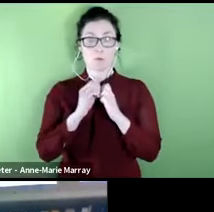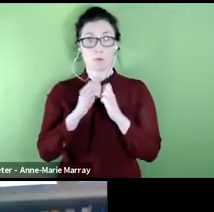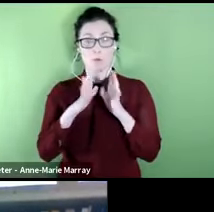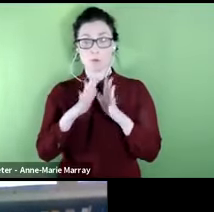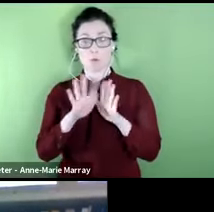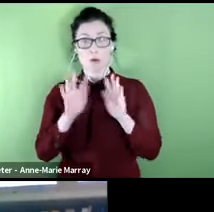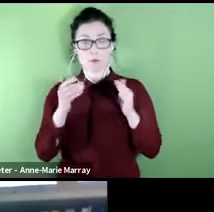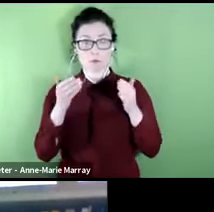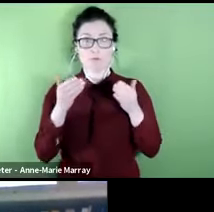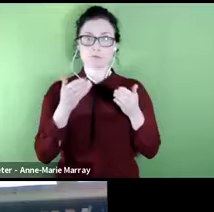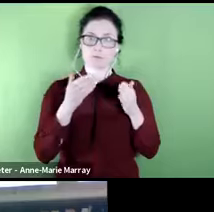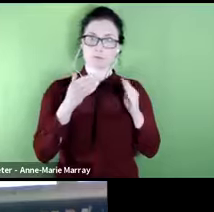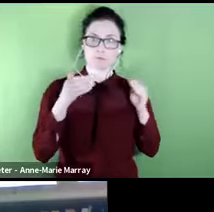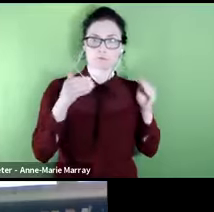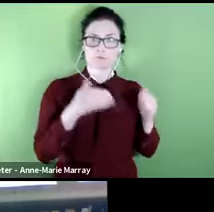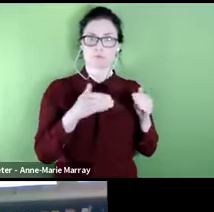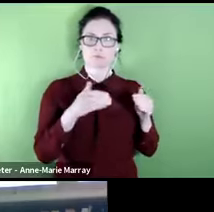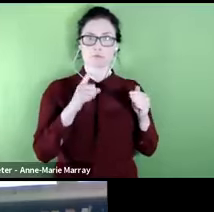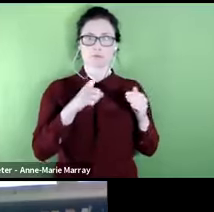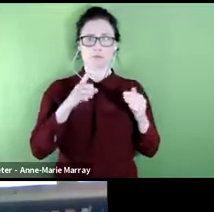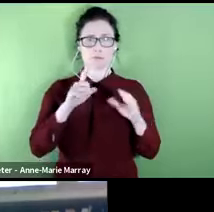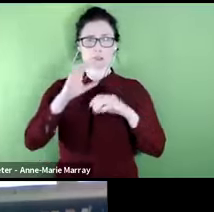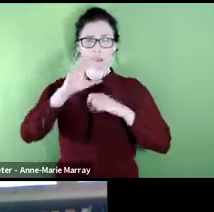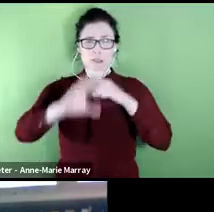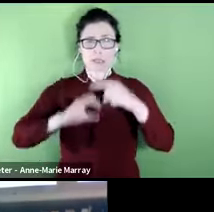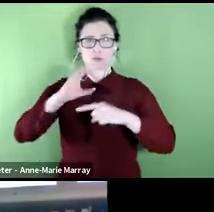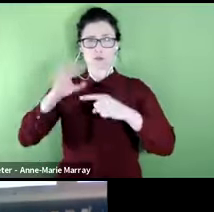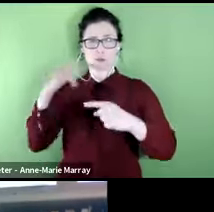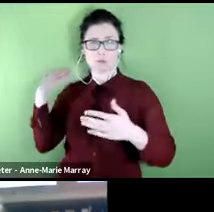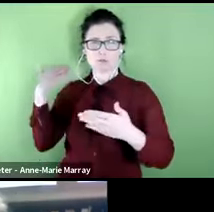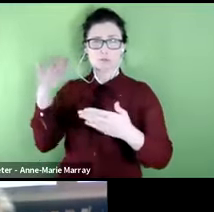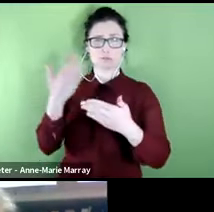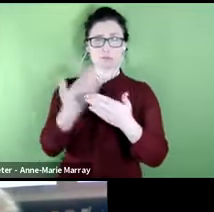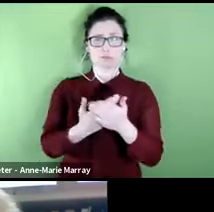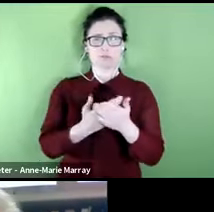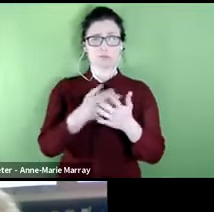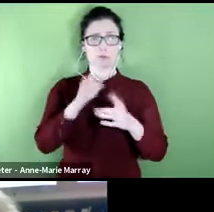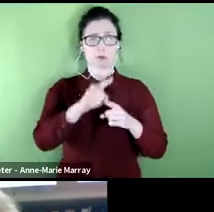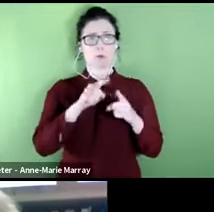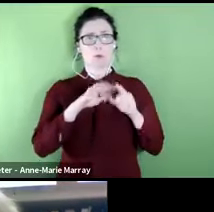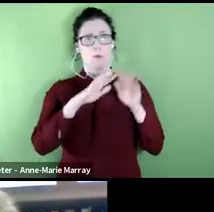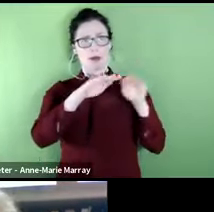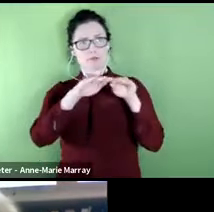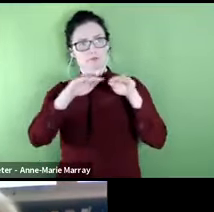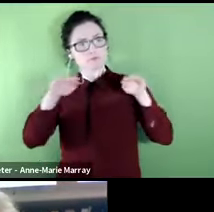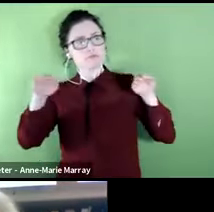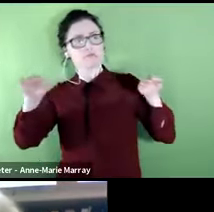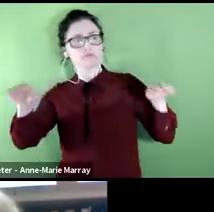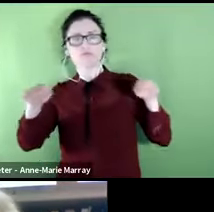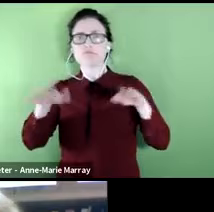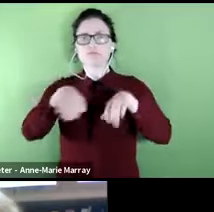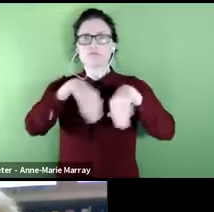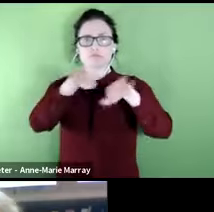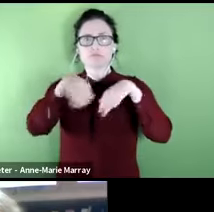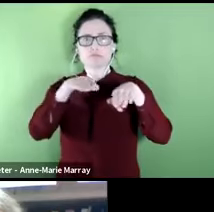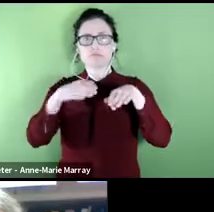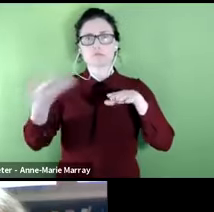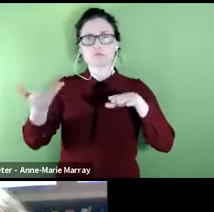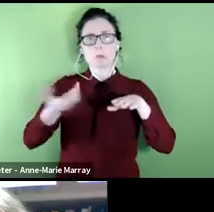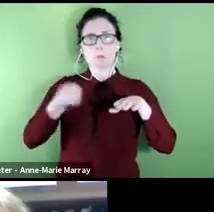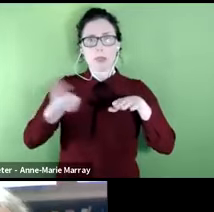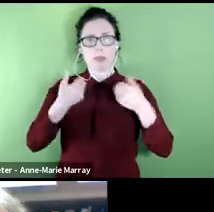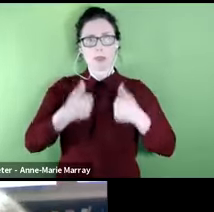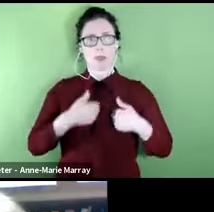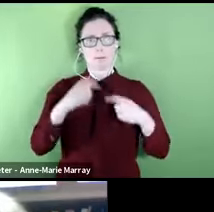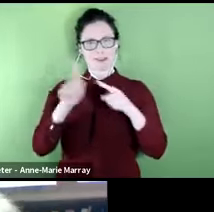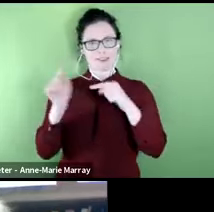that for centuries we've had the view that we got to lift aggregate mean wealth, mean income. But the challenge of wealth inequality